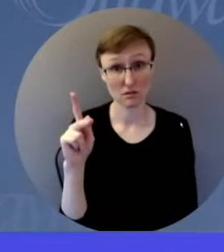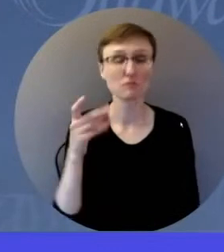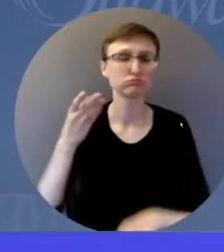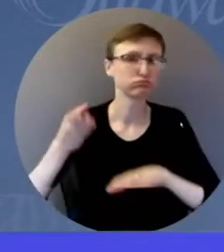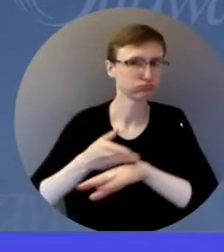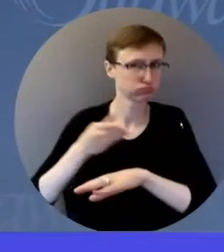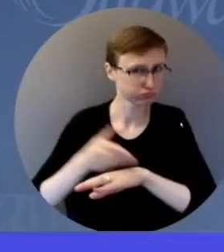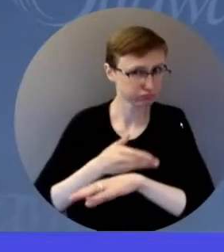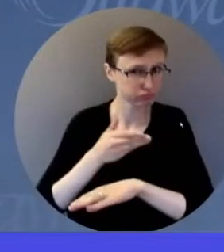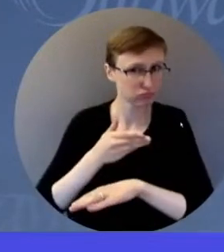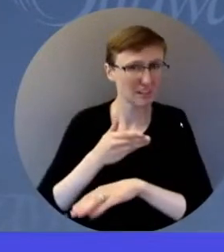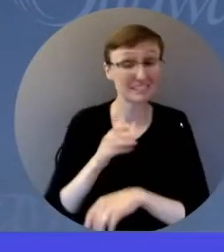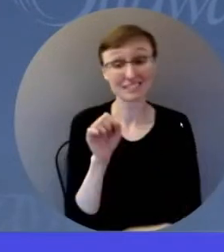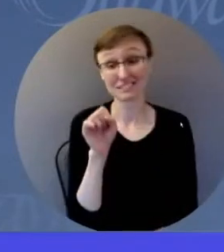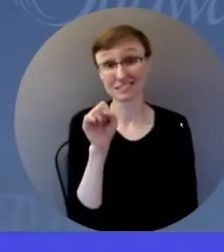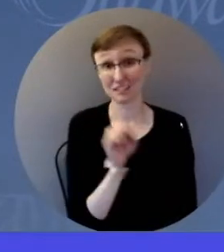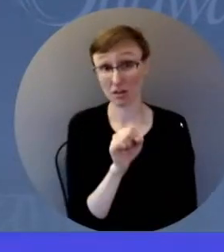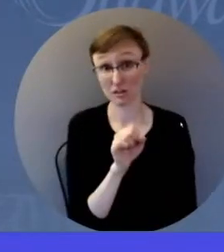of the stadium